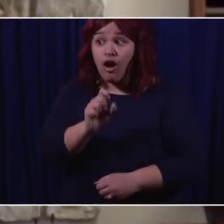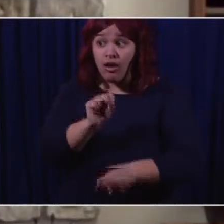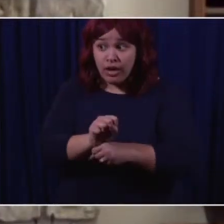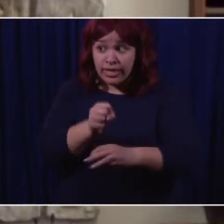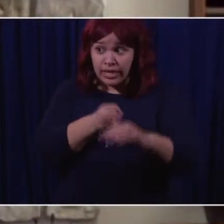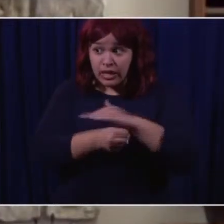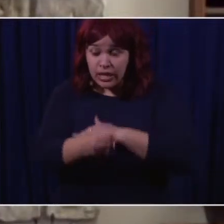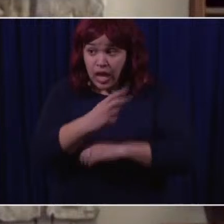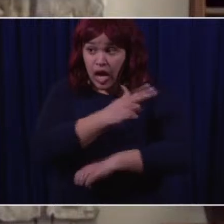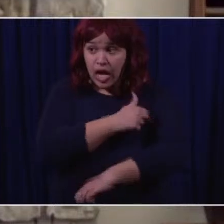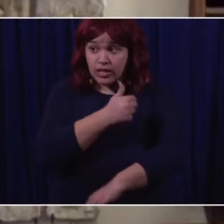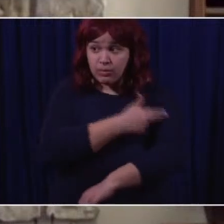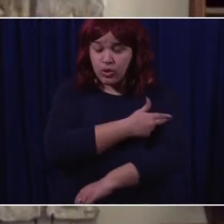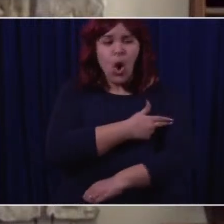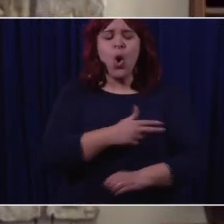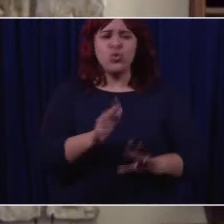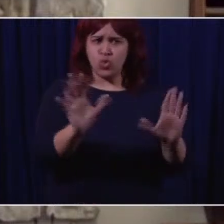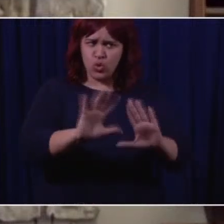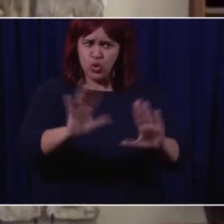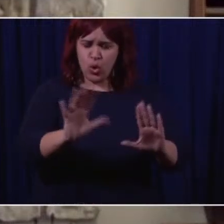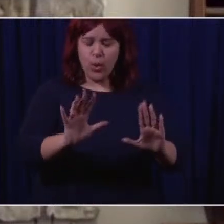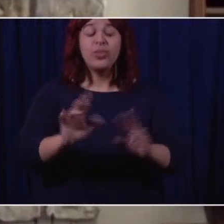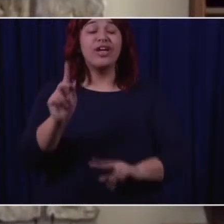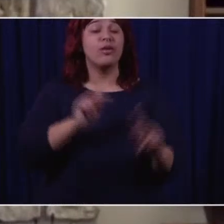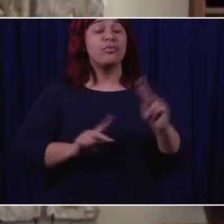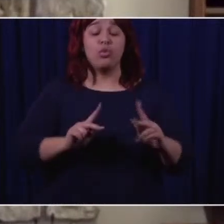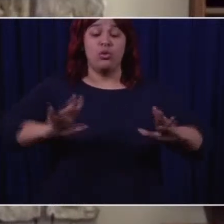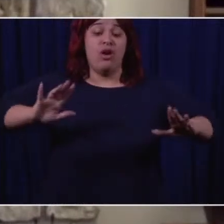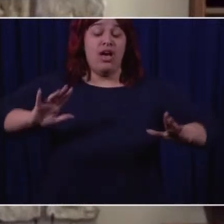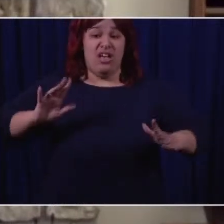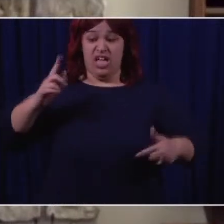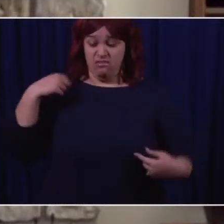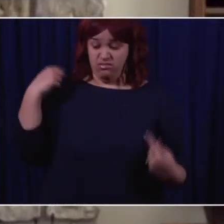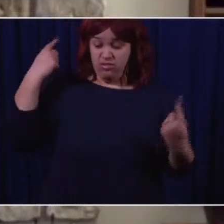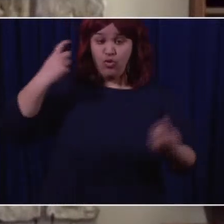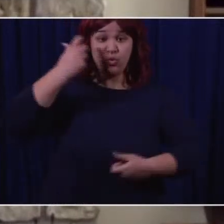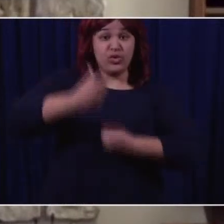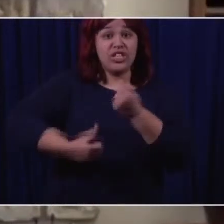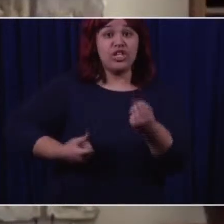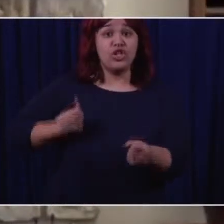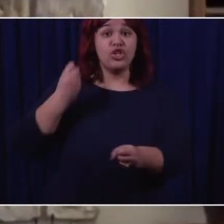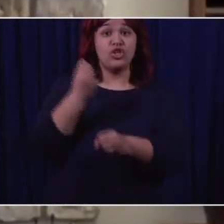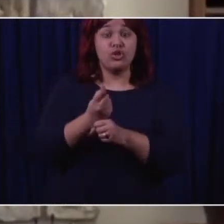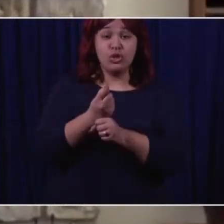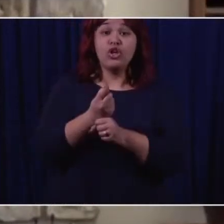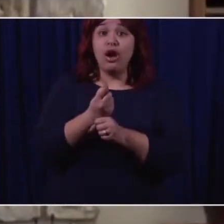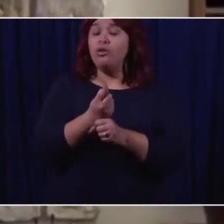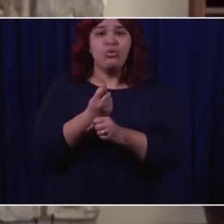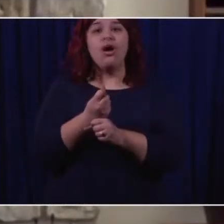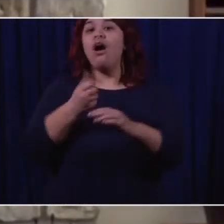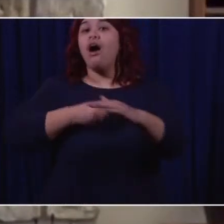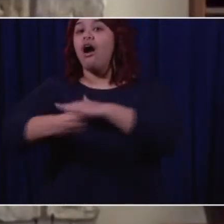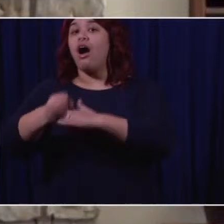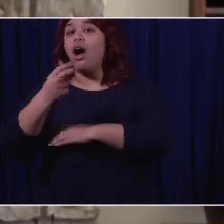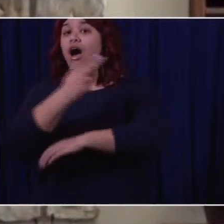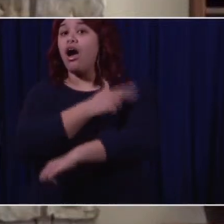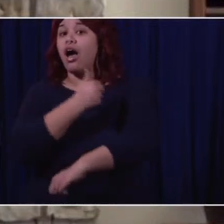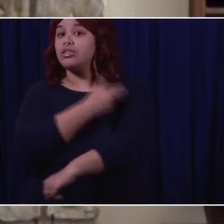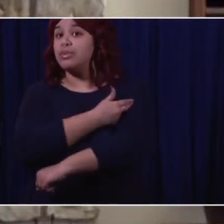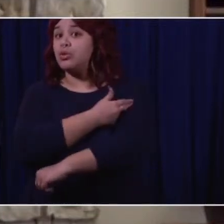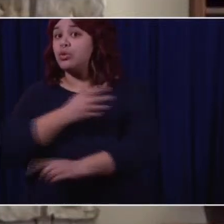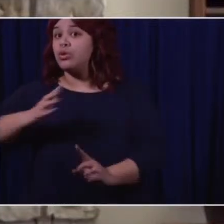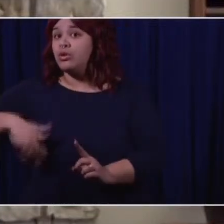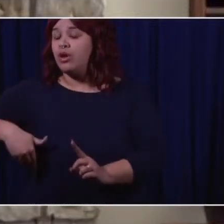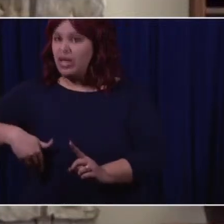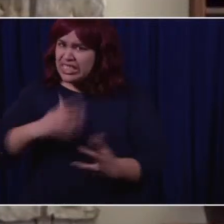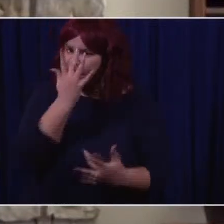missed it. No, there are people who are not hospitalized who are also vulnerable health-wise, and they say it's